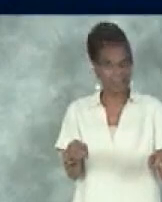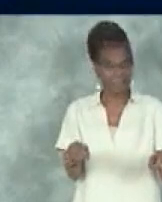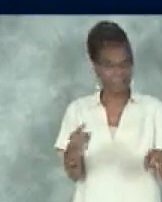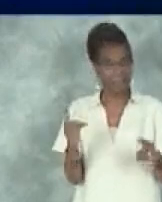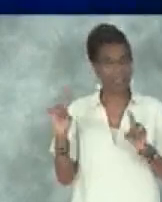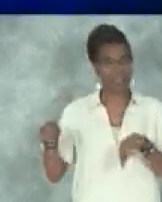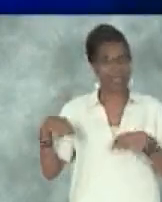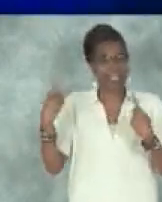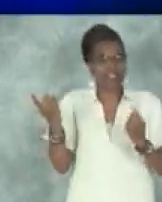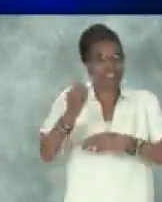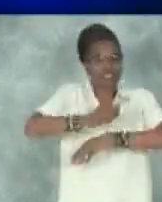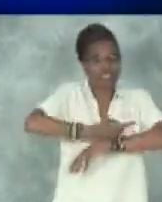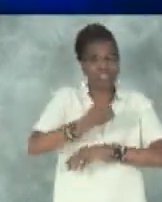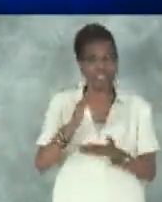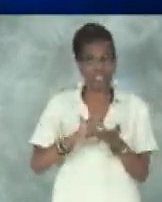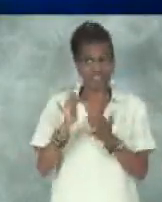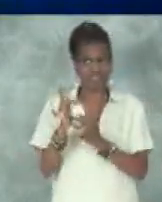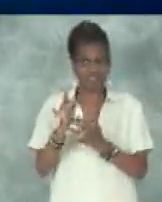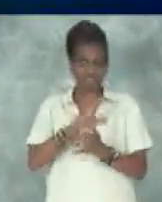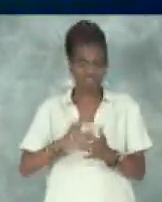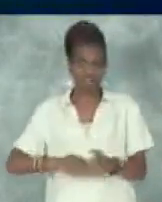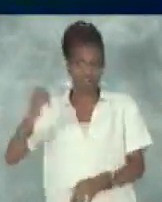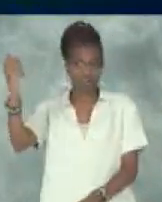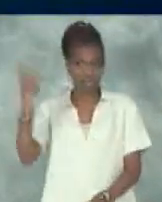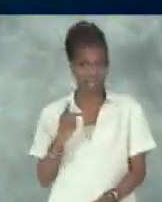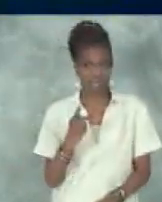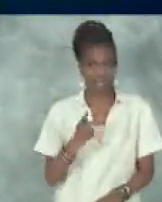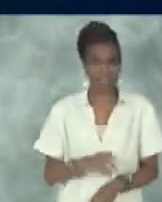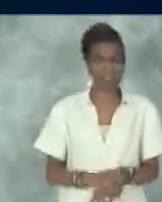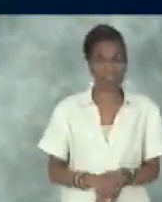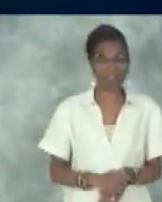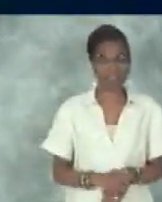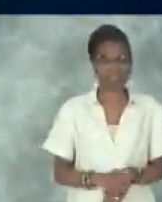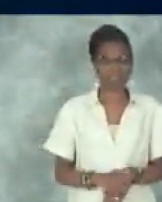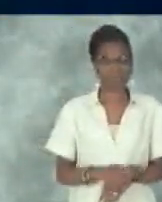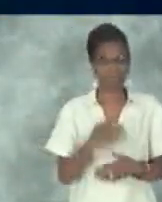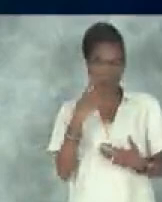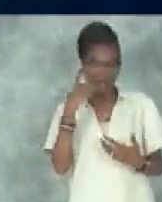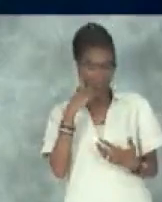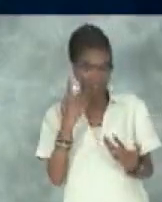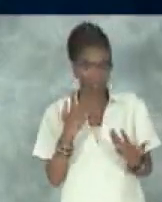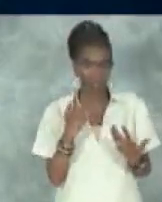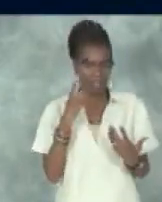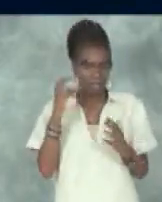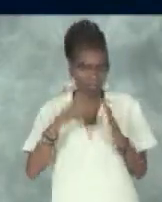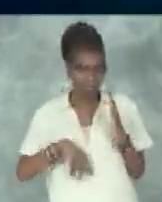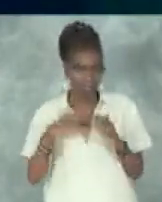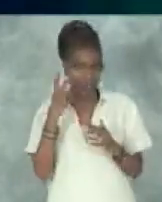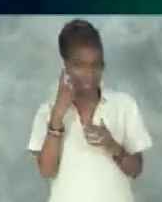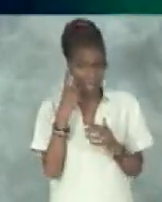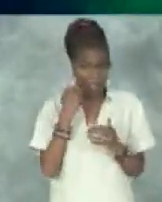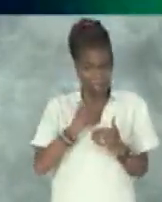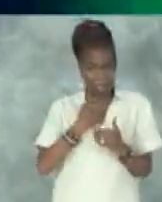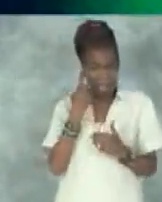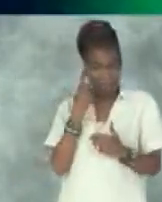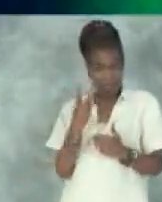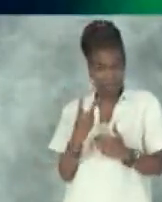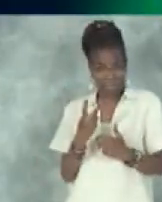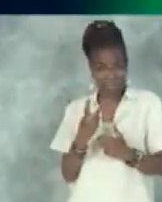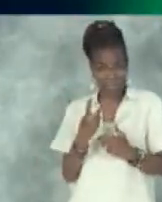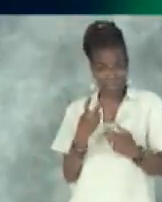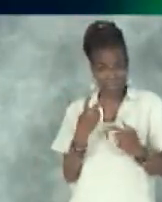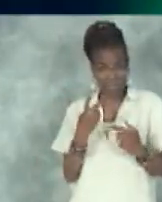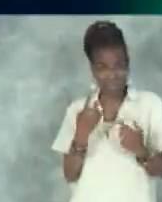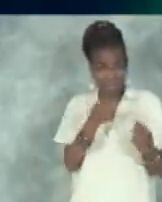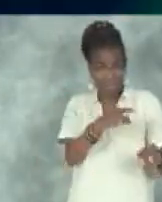day of Jesus Christ. The first thing that comes up in the text for me, and that is, if I'm going to see it come to pass, number one, I